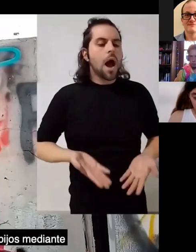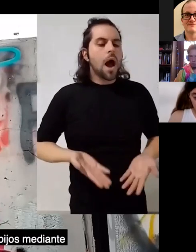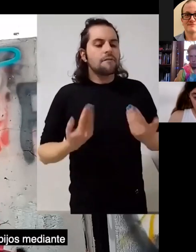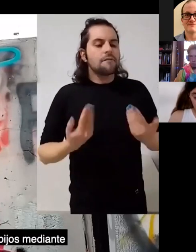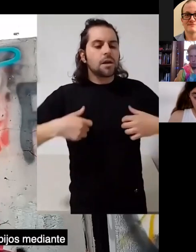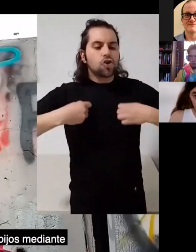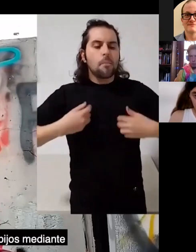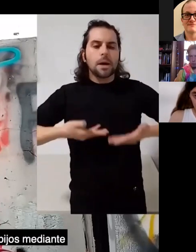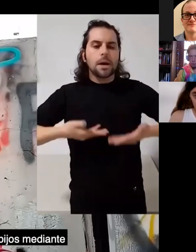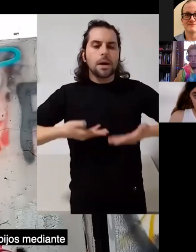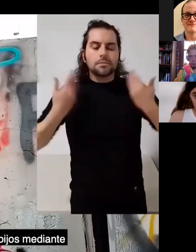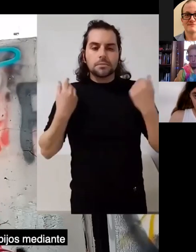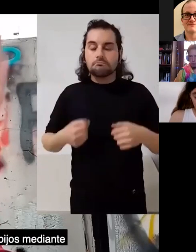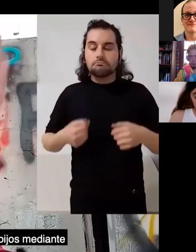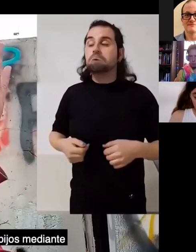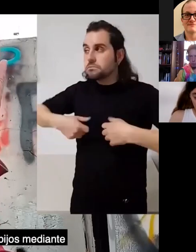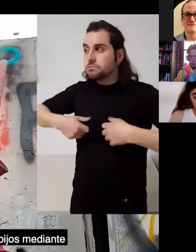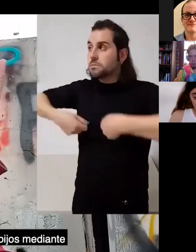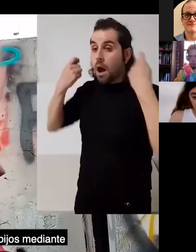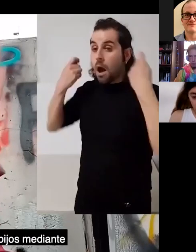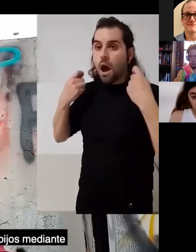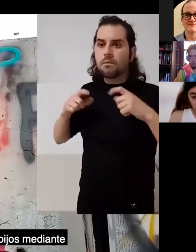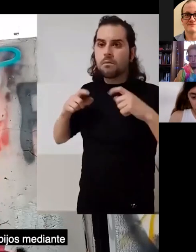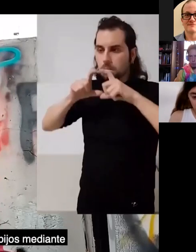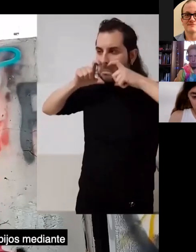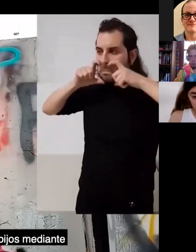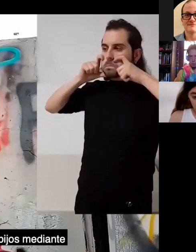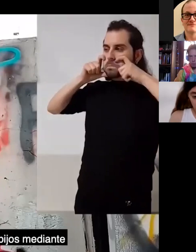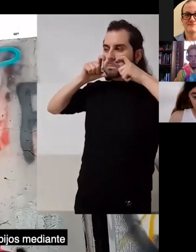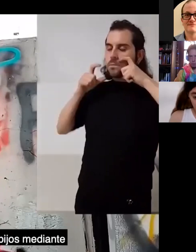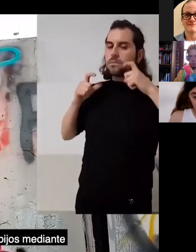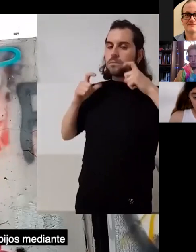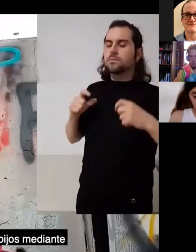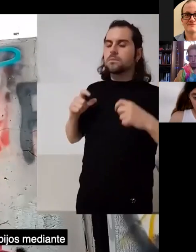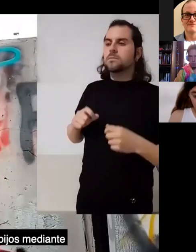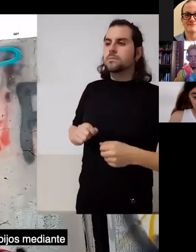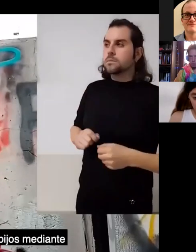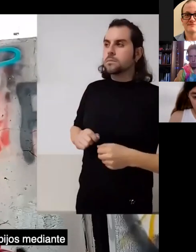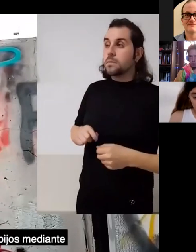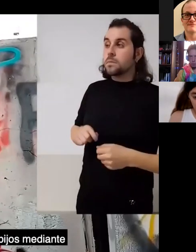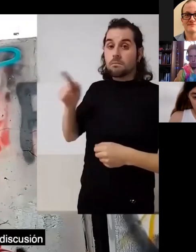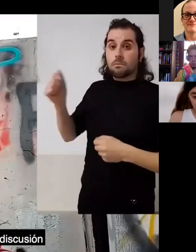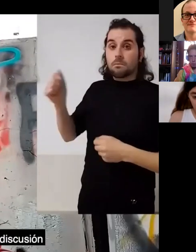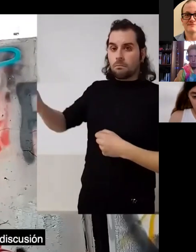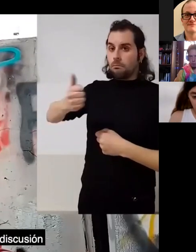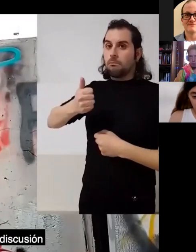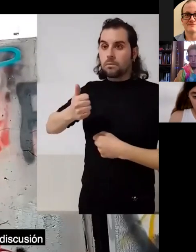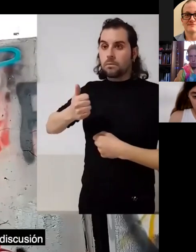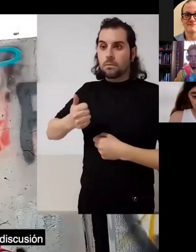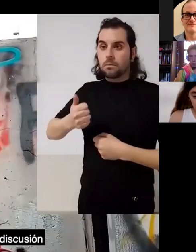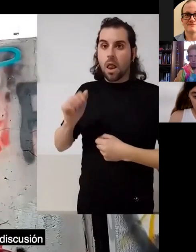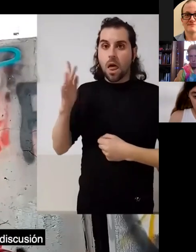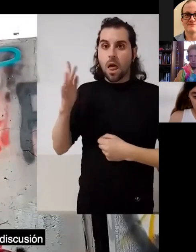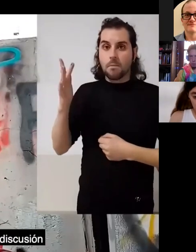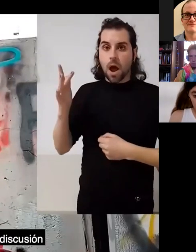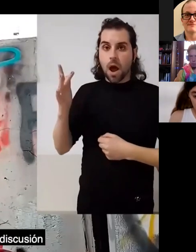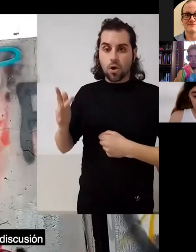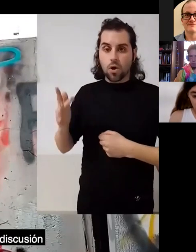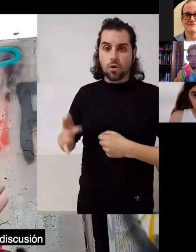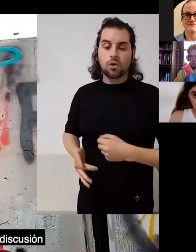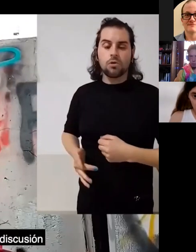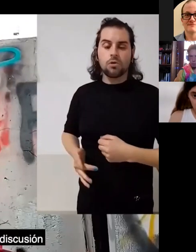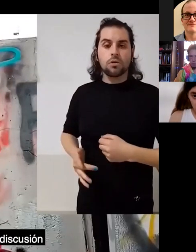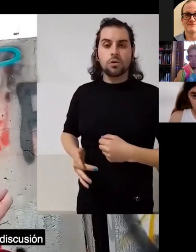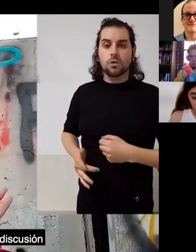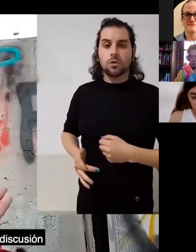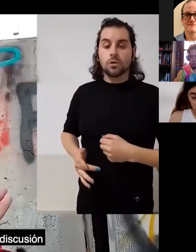my opinion, and they told me, okay, please remove your clothes. And clothes off. And with the doctor